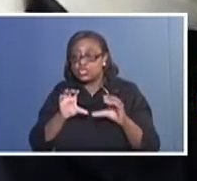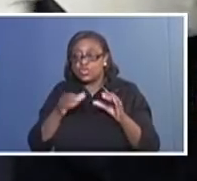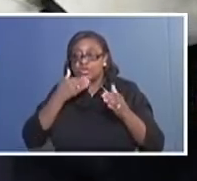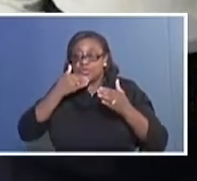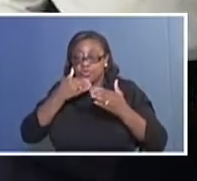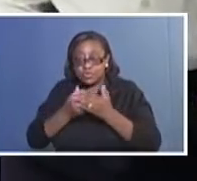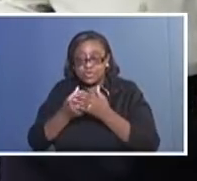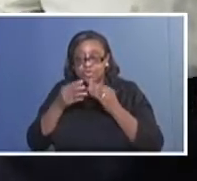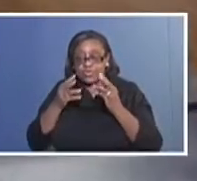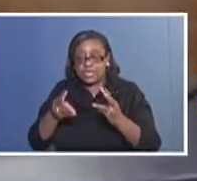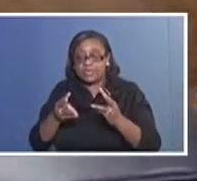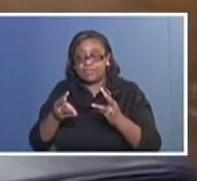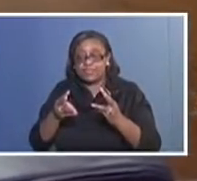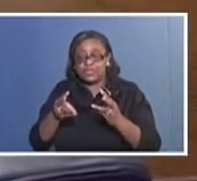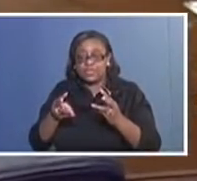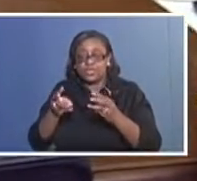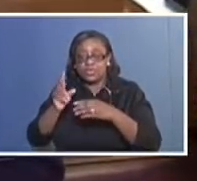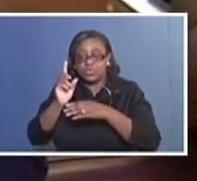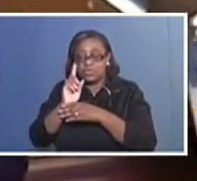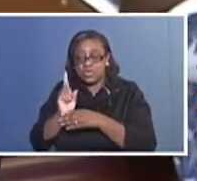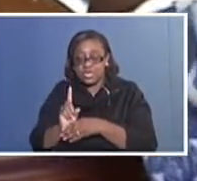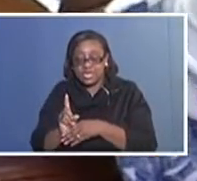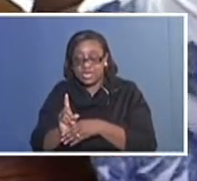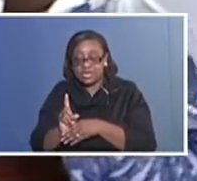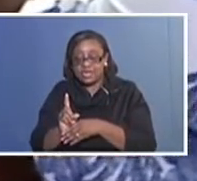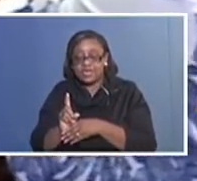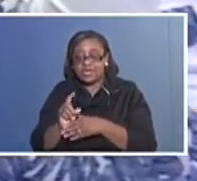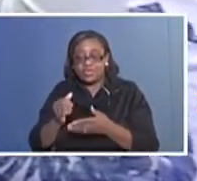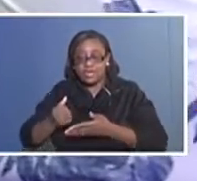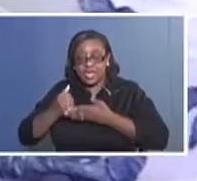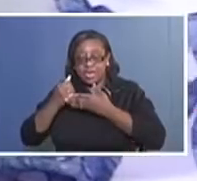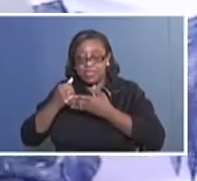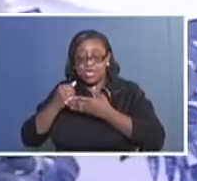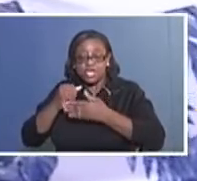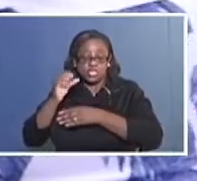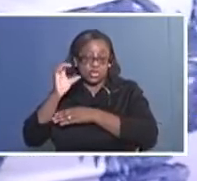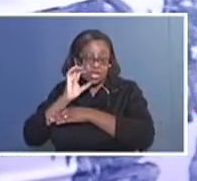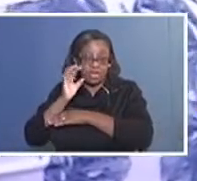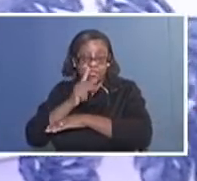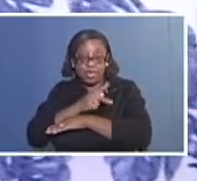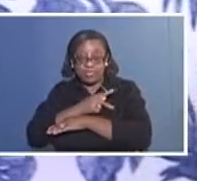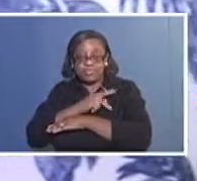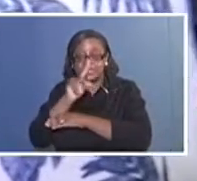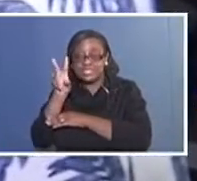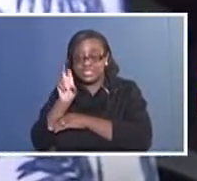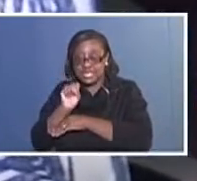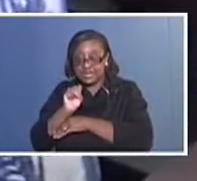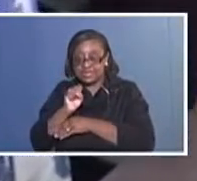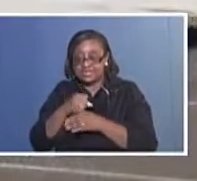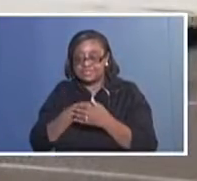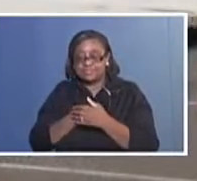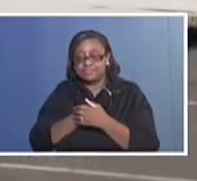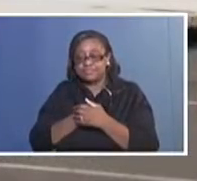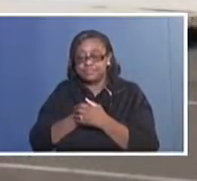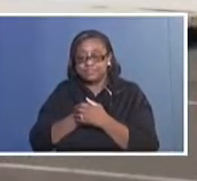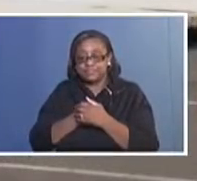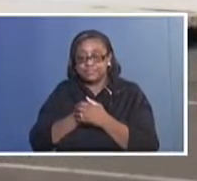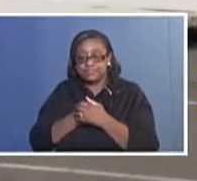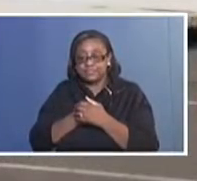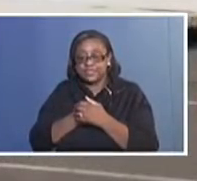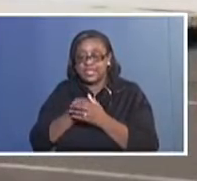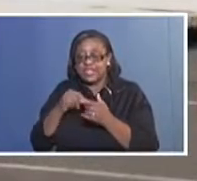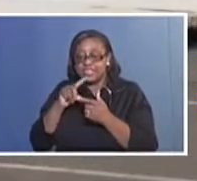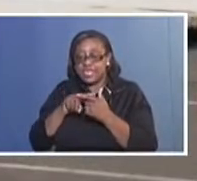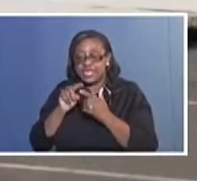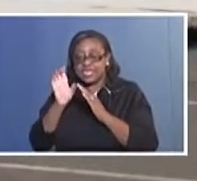industrial environment, he says, is certainly a boost. Carla Palmer, ZNS Network News.